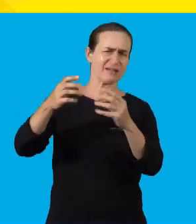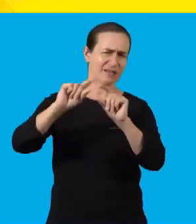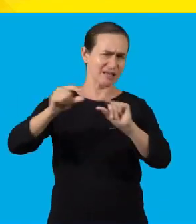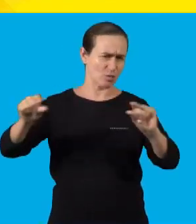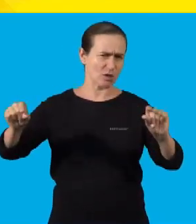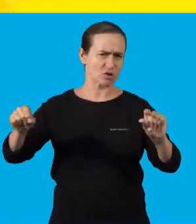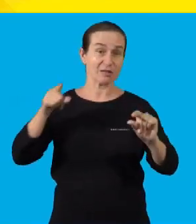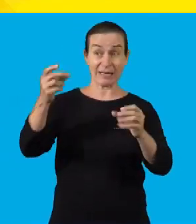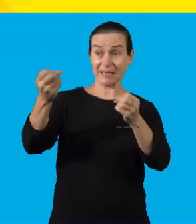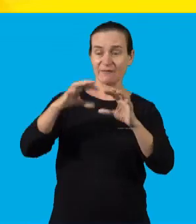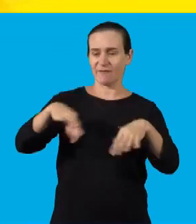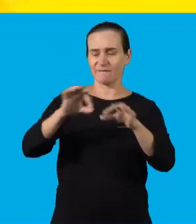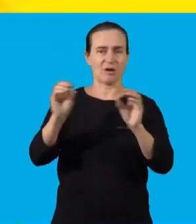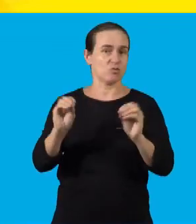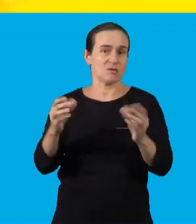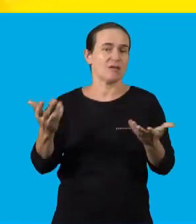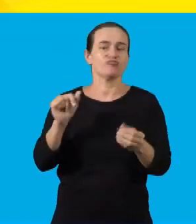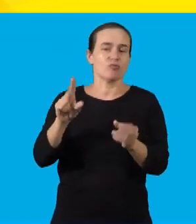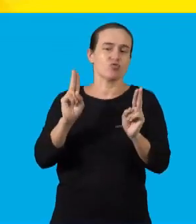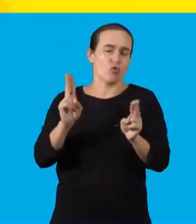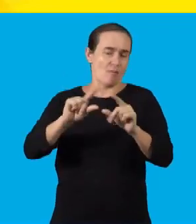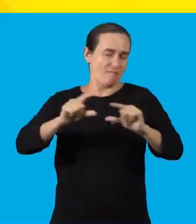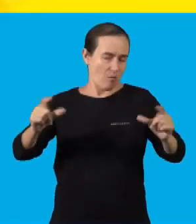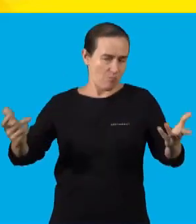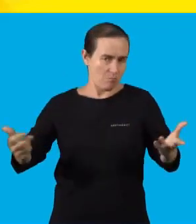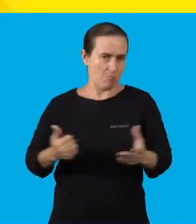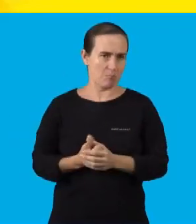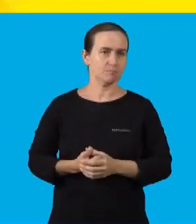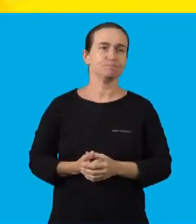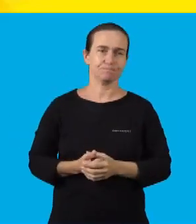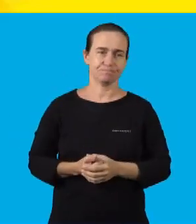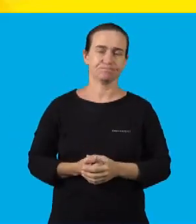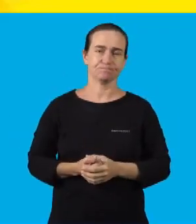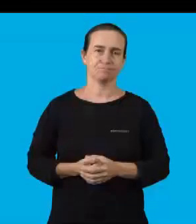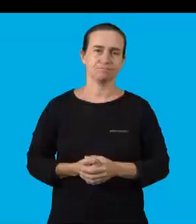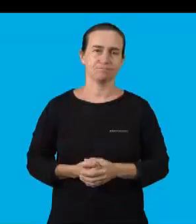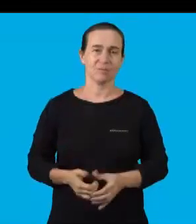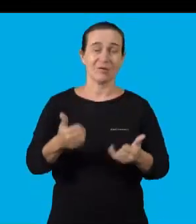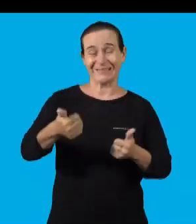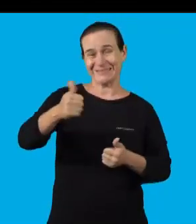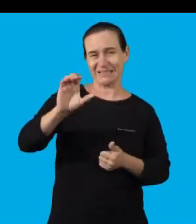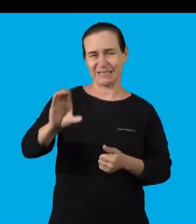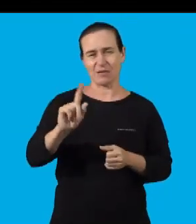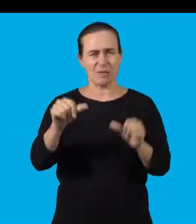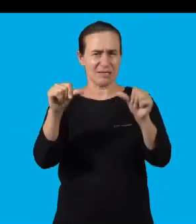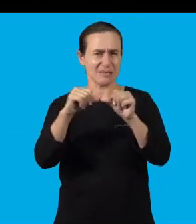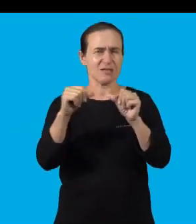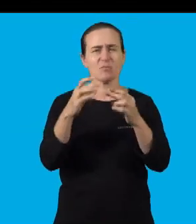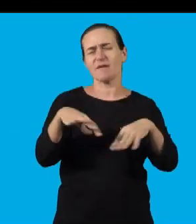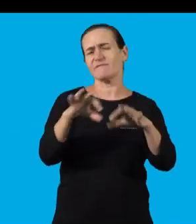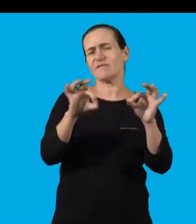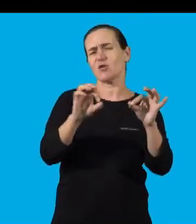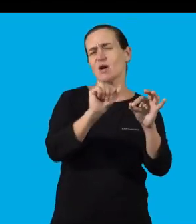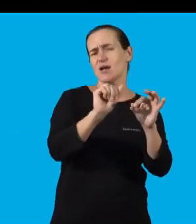that we were not given values, but it was given in standard form. So let's go now and determine the values of